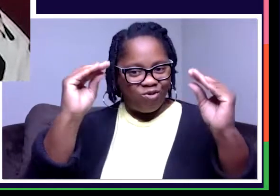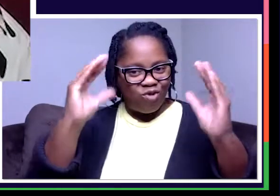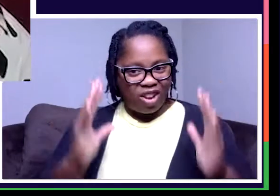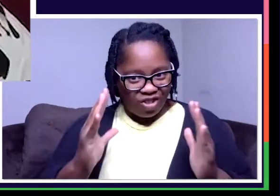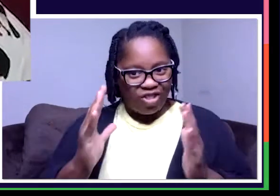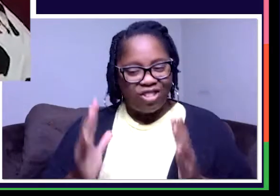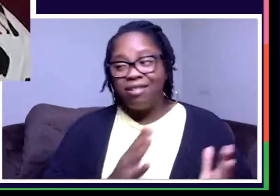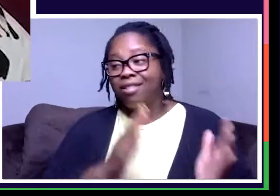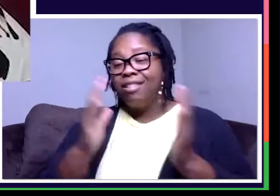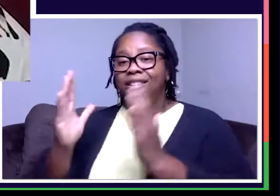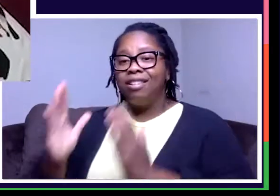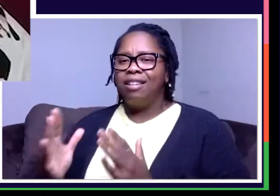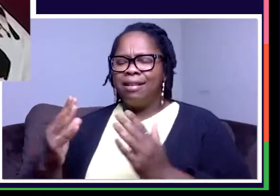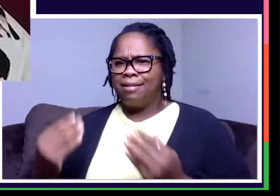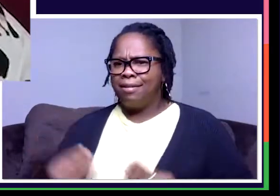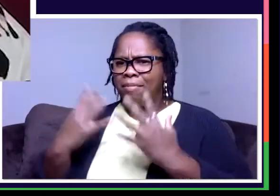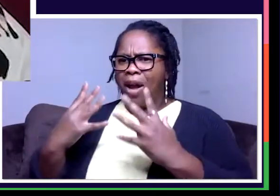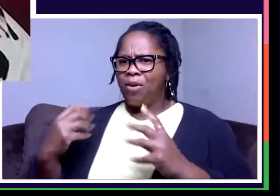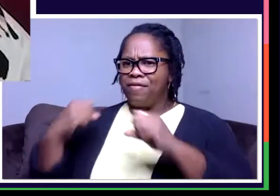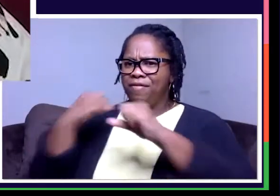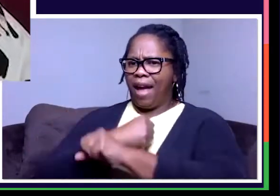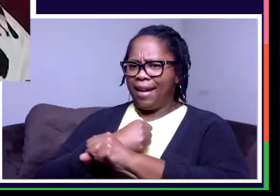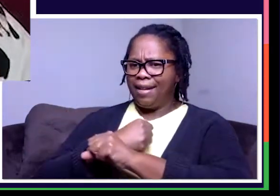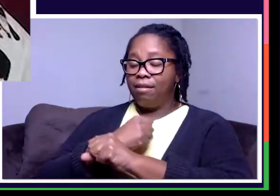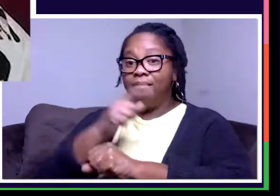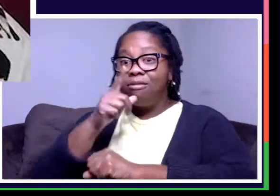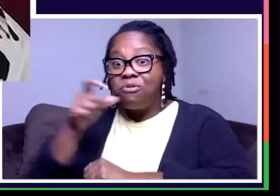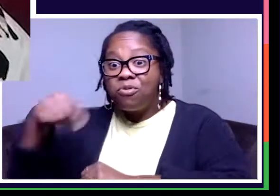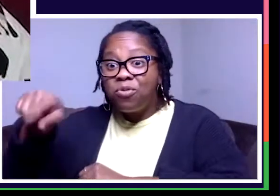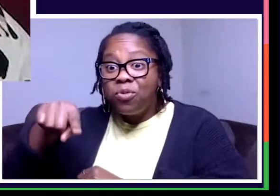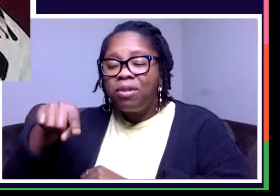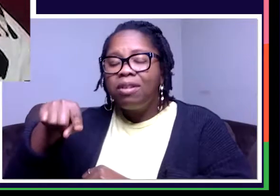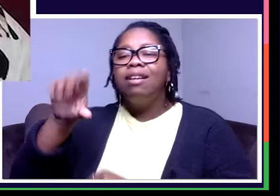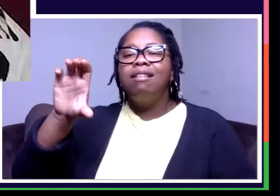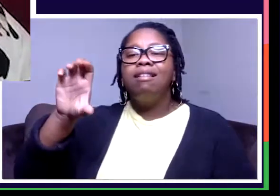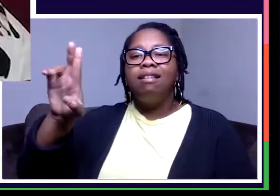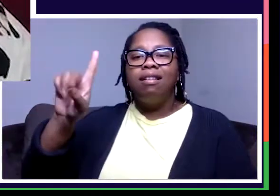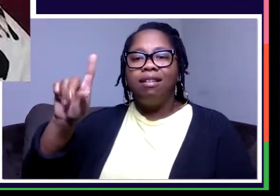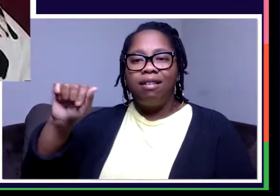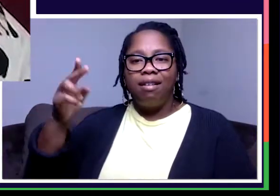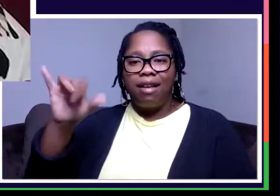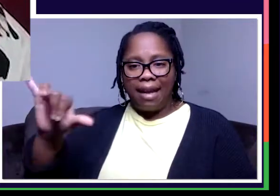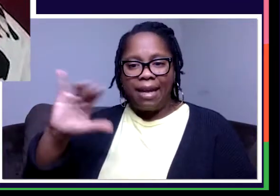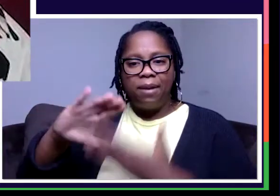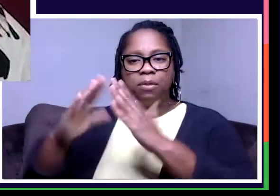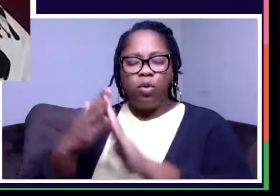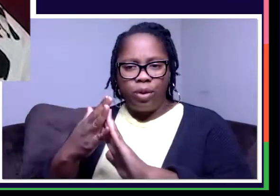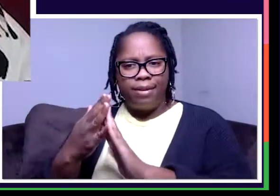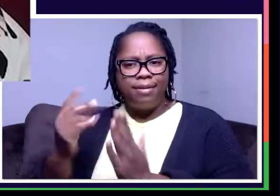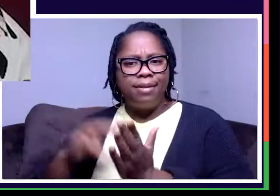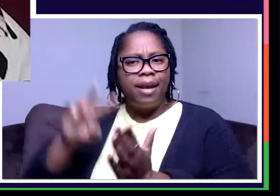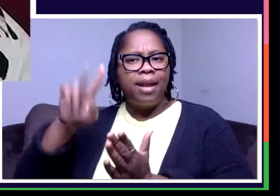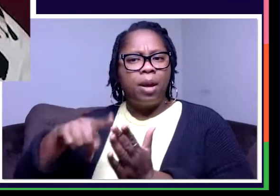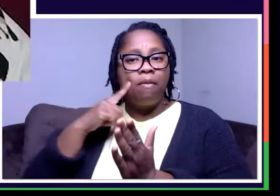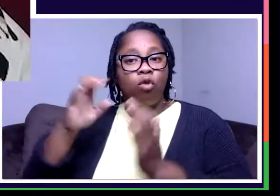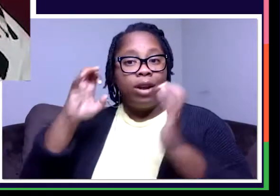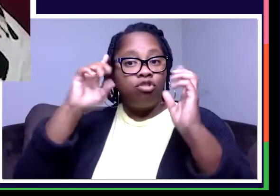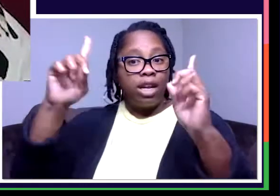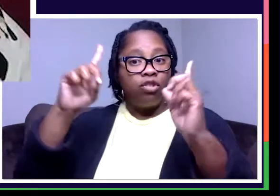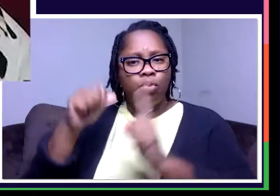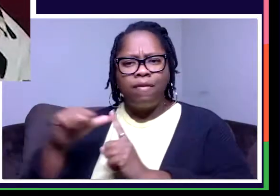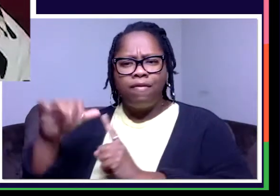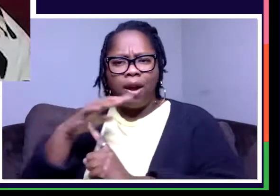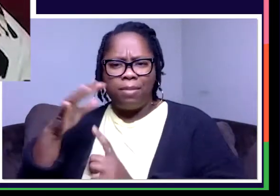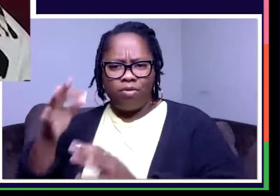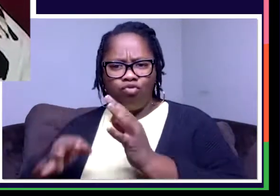instructors, and an inspiring fight by the CUDAHY community to stand up for educational